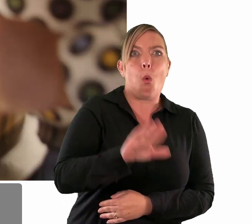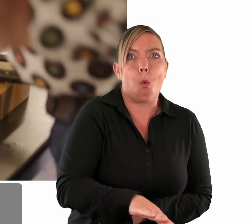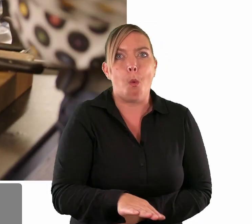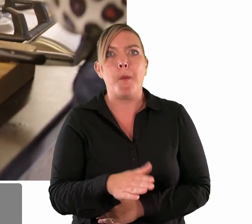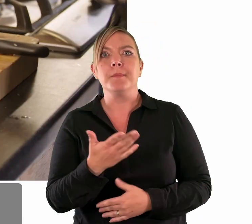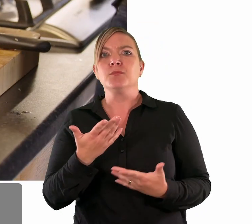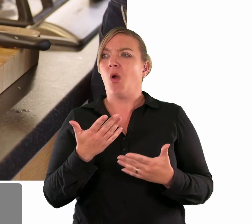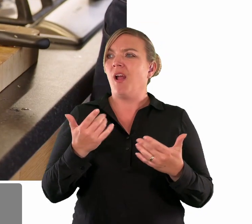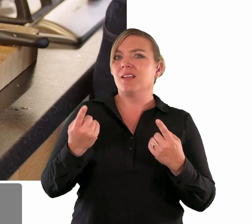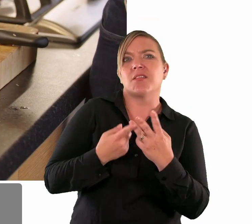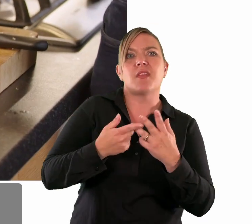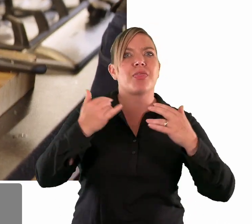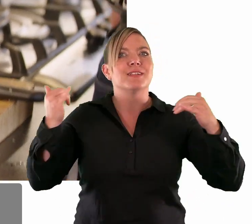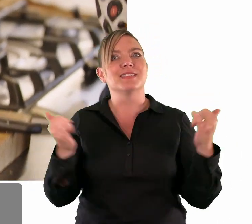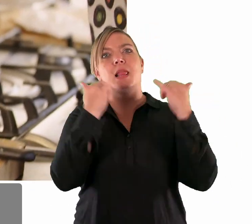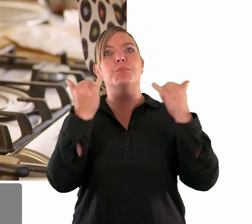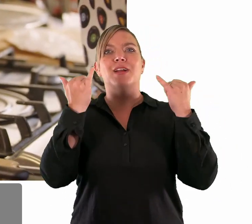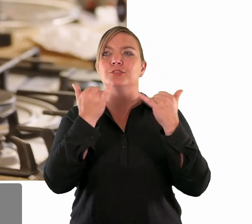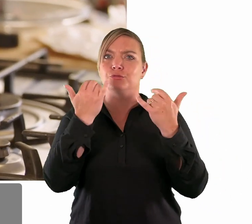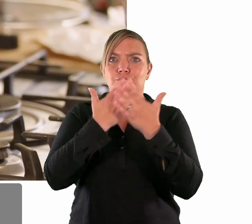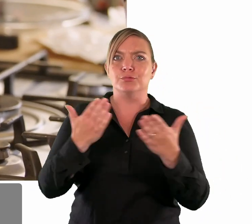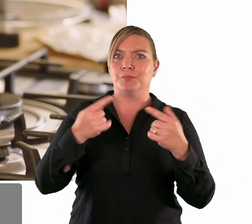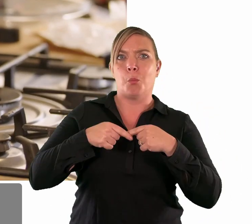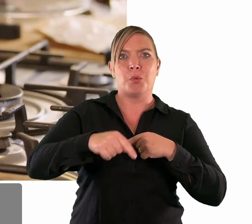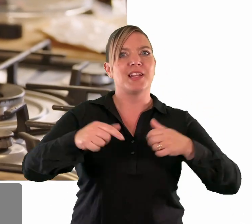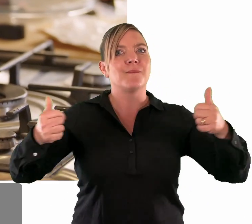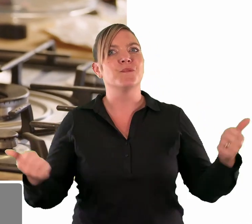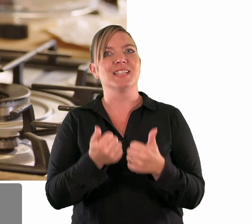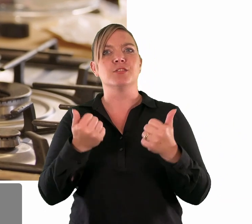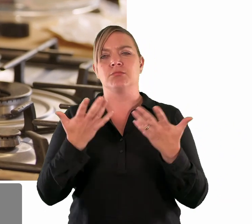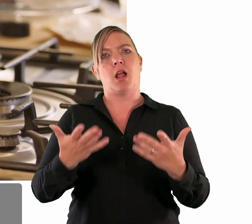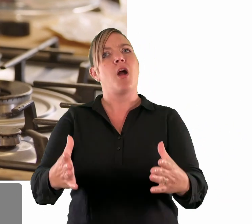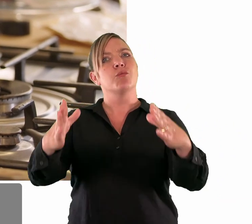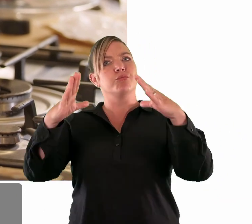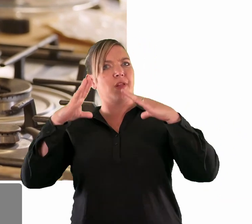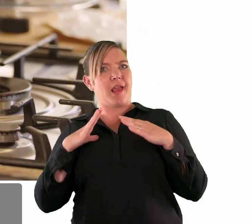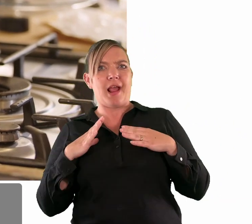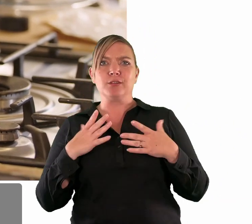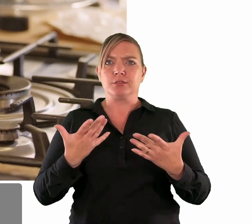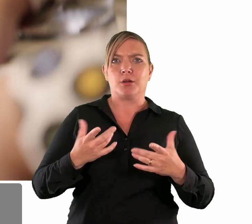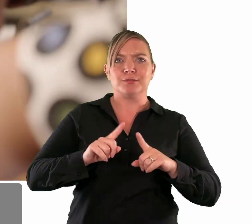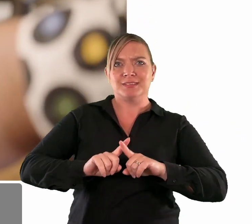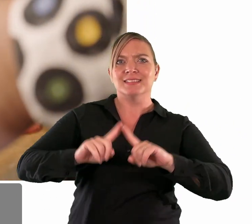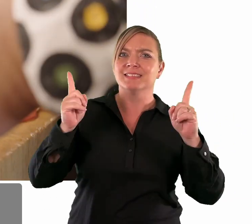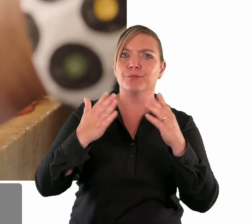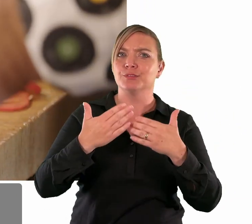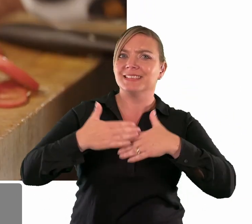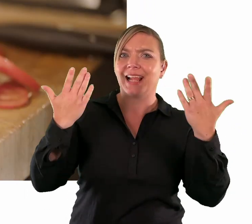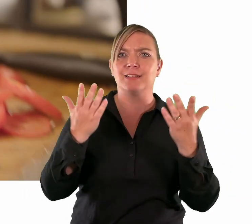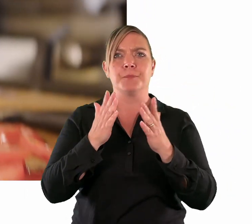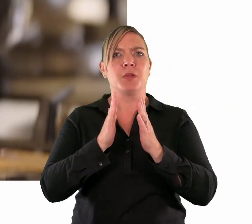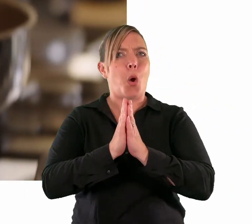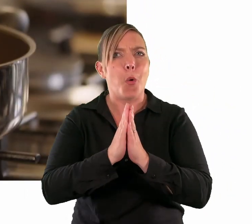to relax and mark a different day, which is a holy day. It's a very peaceful